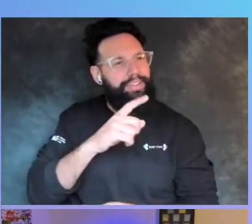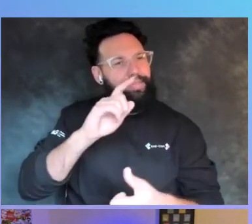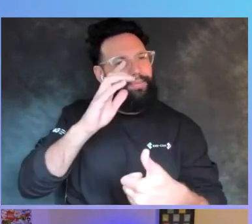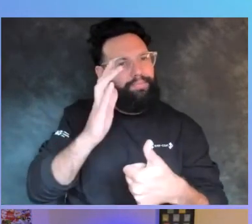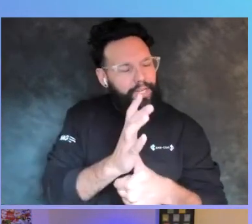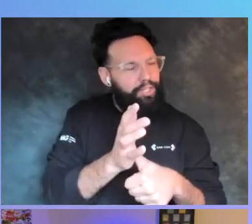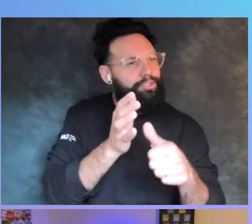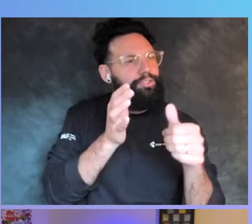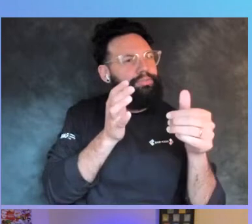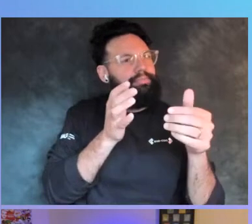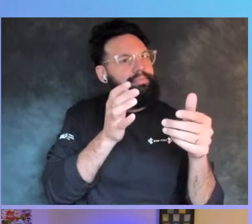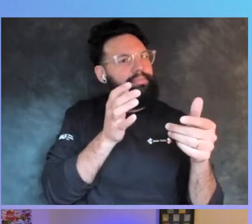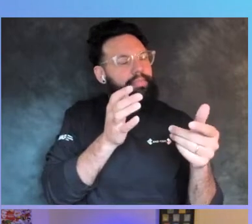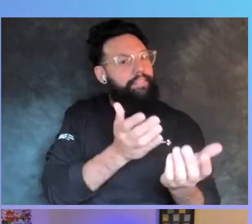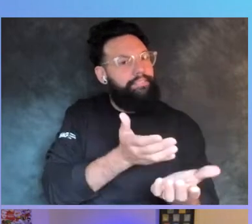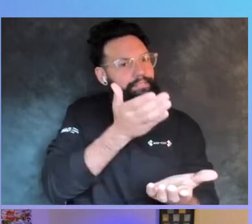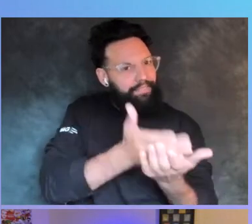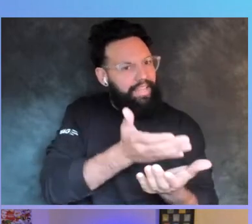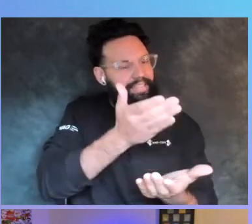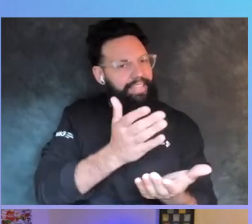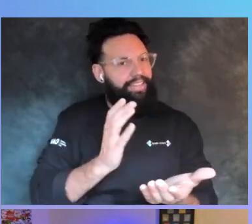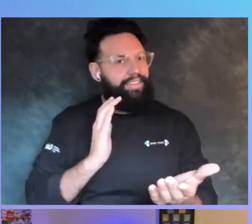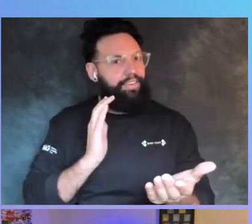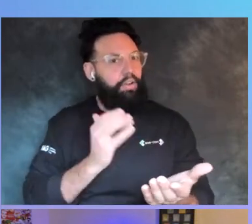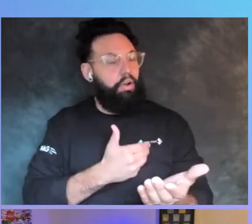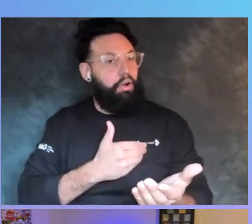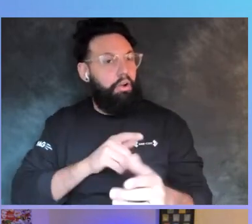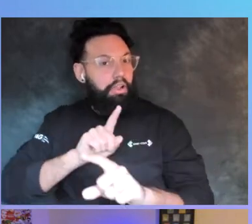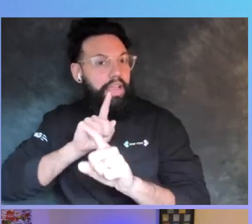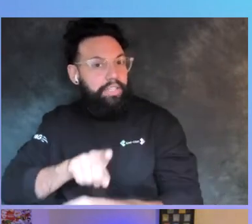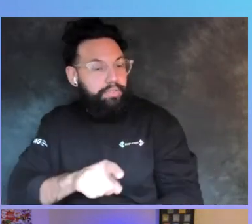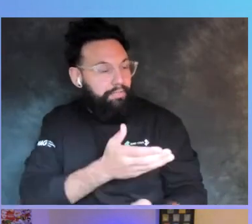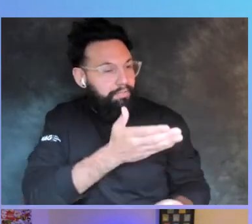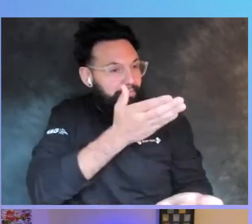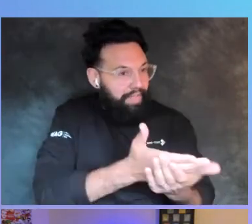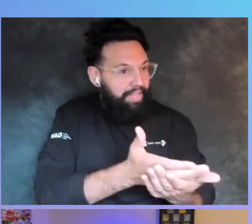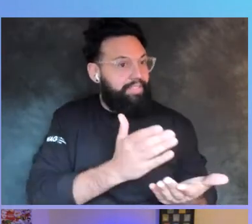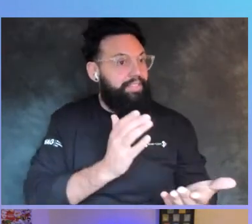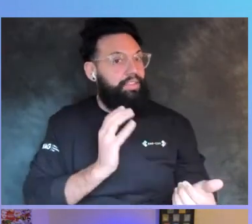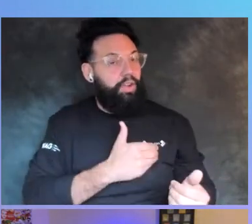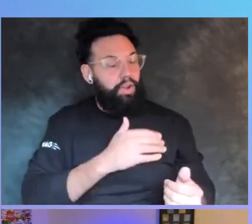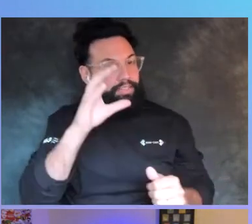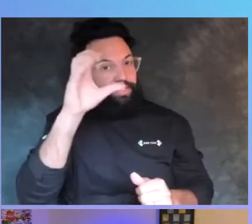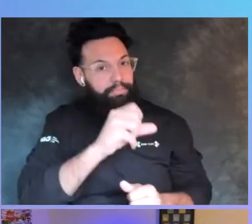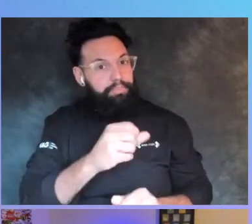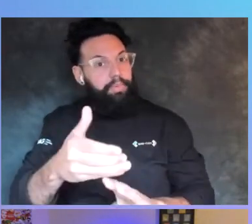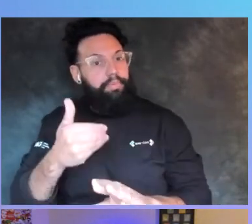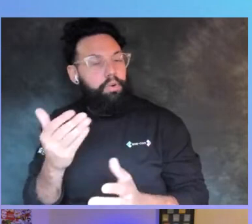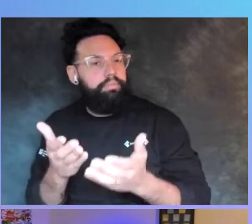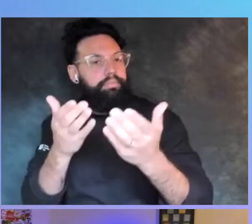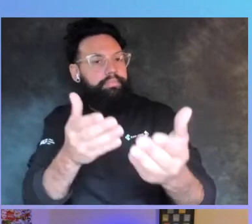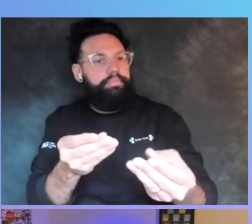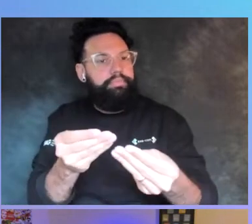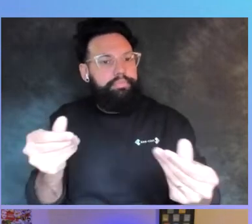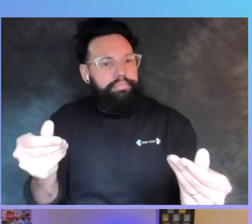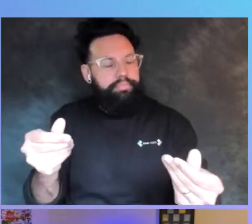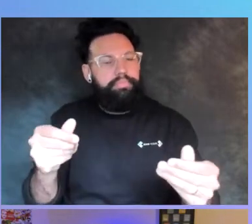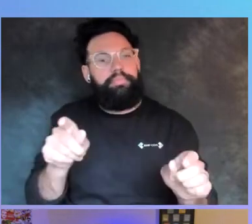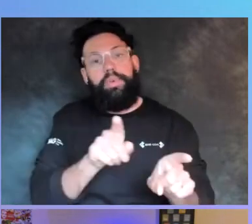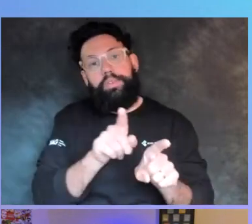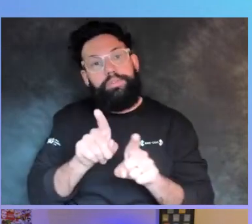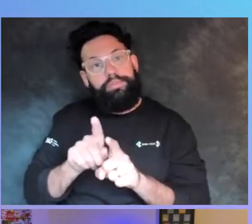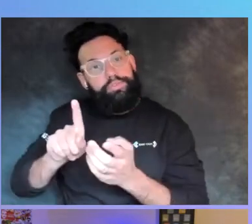validate these answers before presenting it to the user. We're checking it against the Axe Linter API to make sure that all responses coming